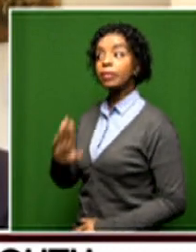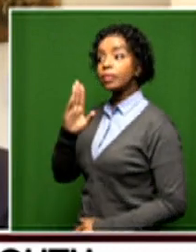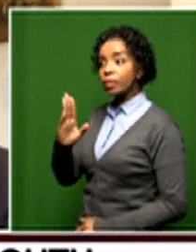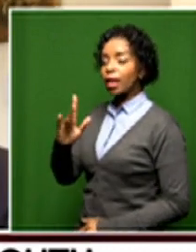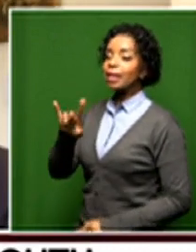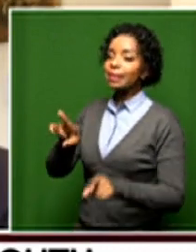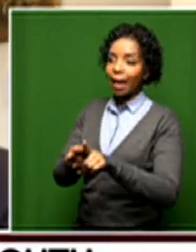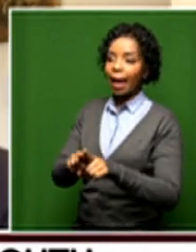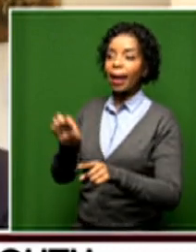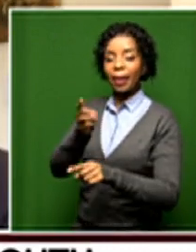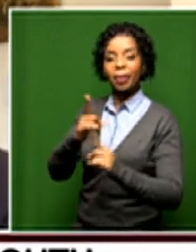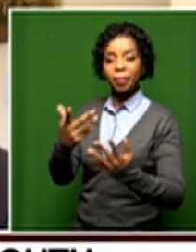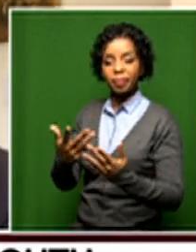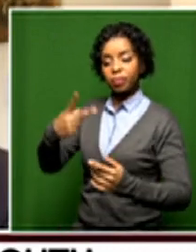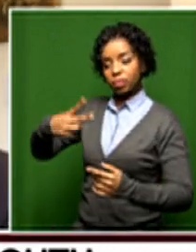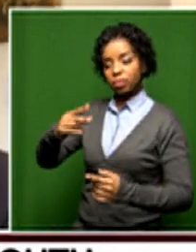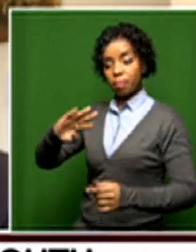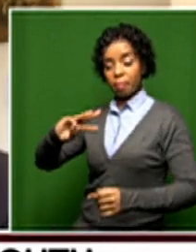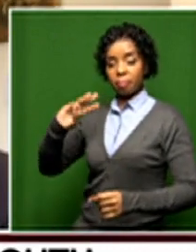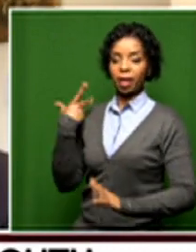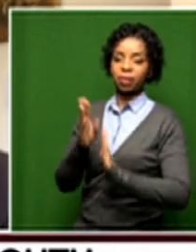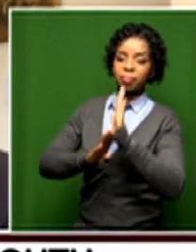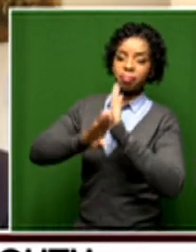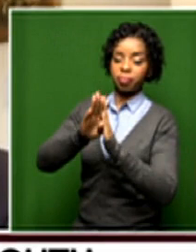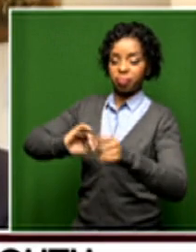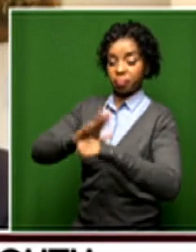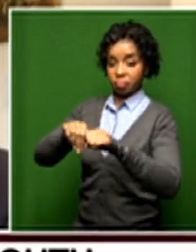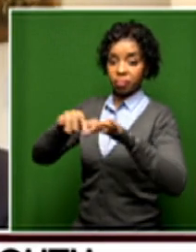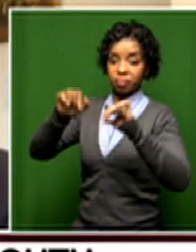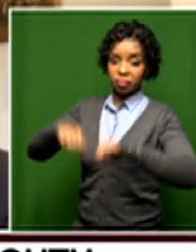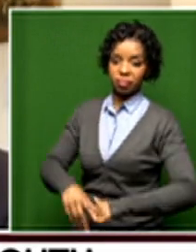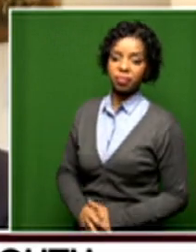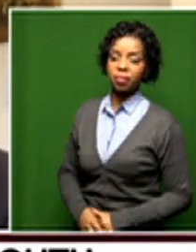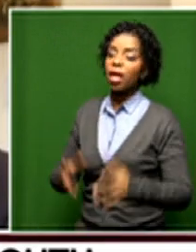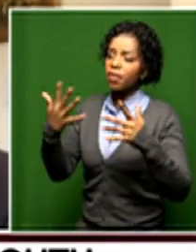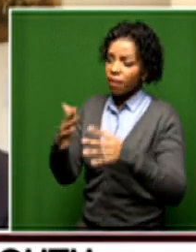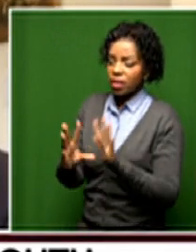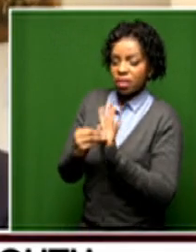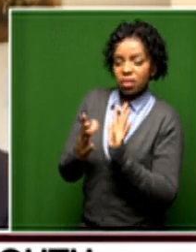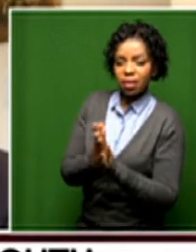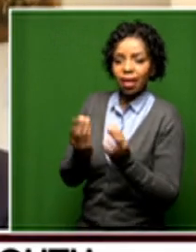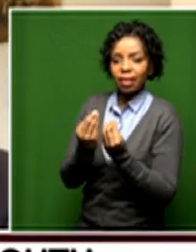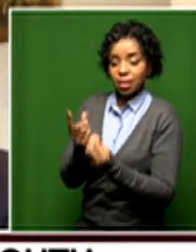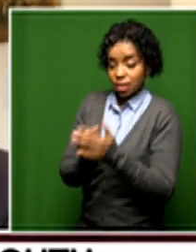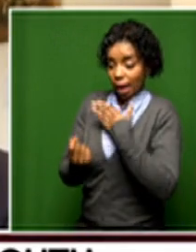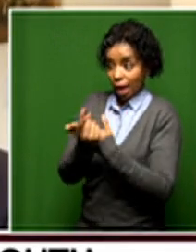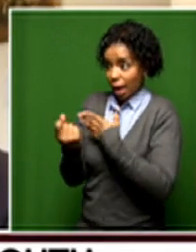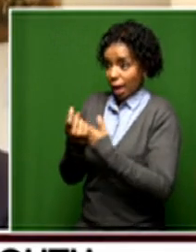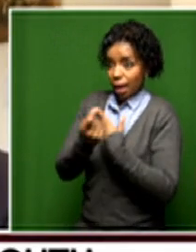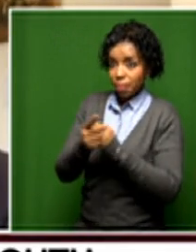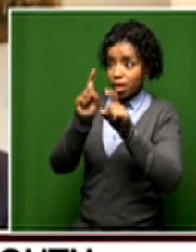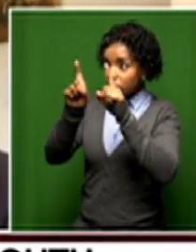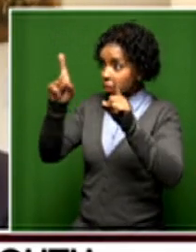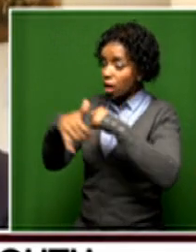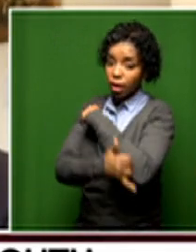of COVID-19, as you actually pointed out what has happened in other countries, what would the prognosis